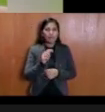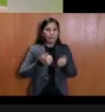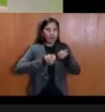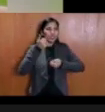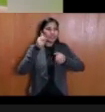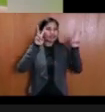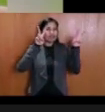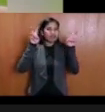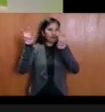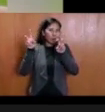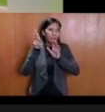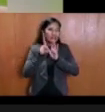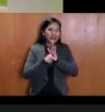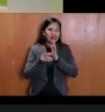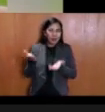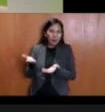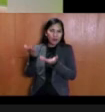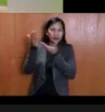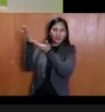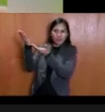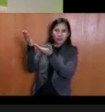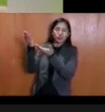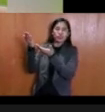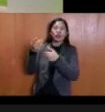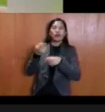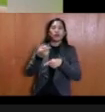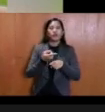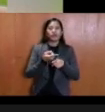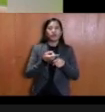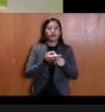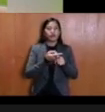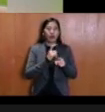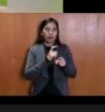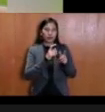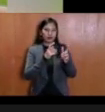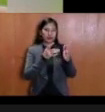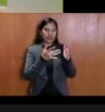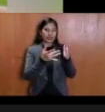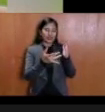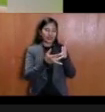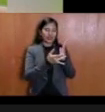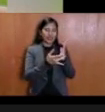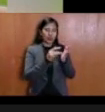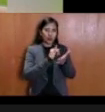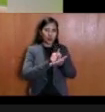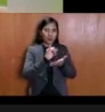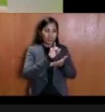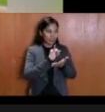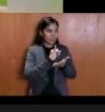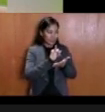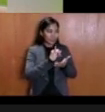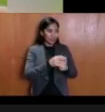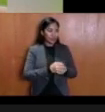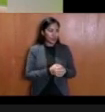policy recommendation from Tech for Good Institute? Something we'll remember you by.